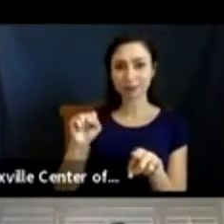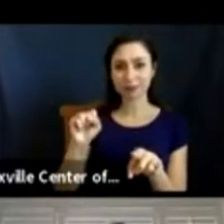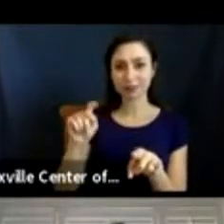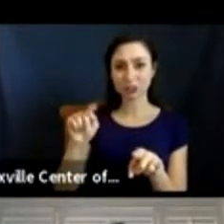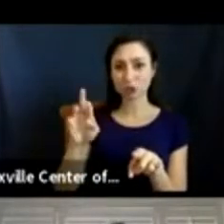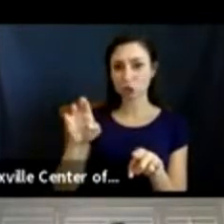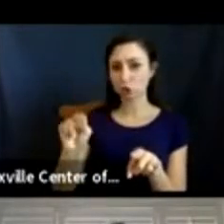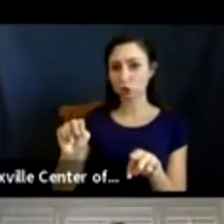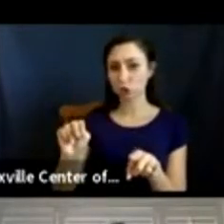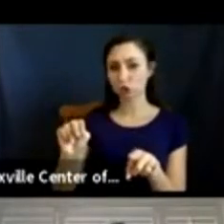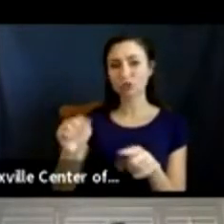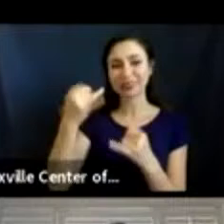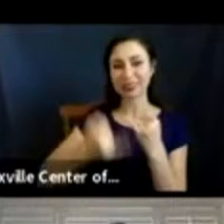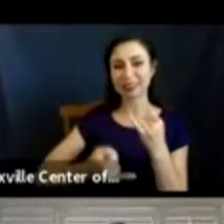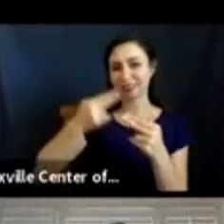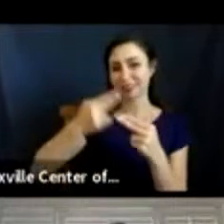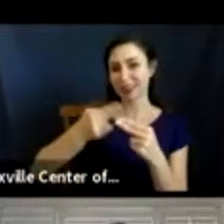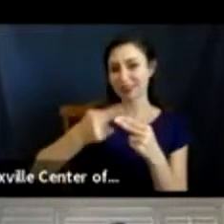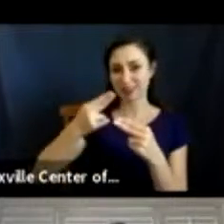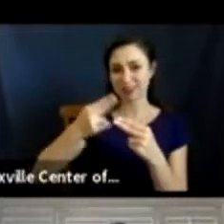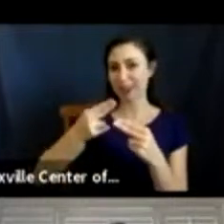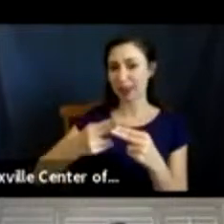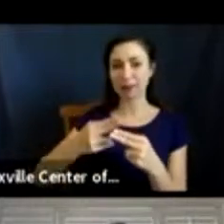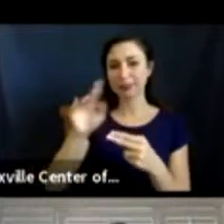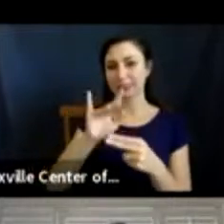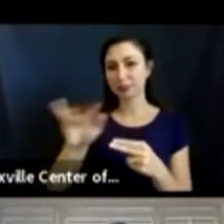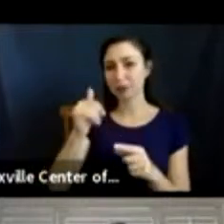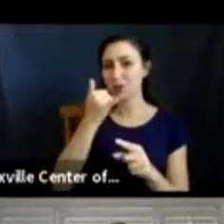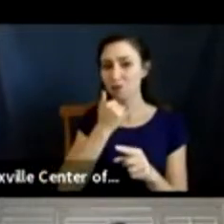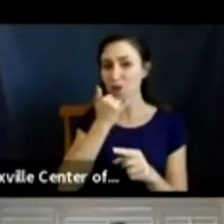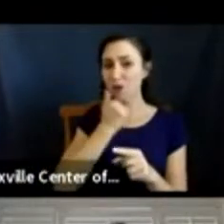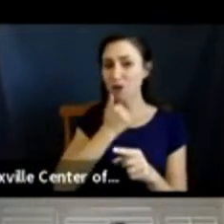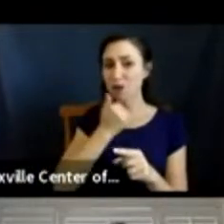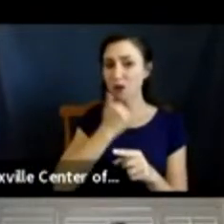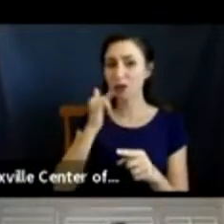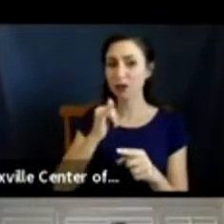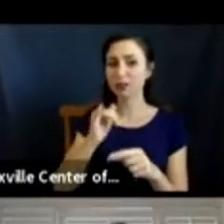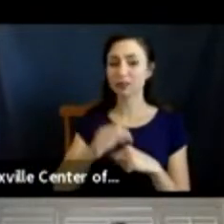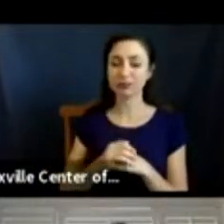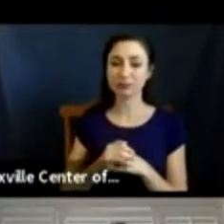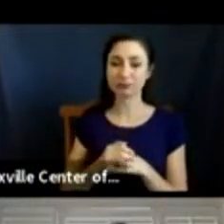misspelled, the last sentence on that page. It's Strum instead of Sturm.